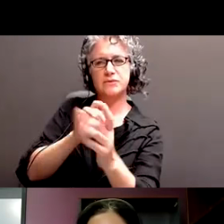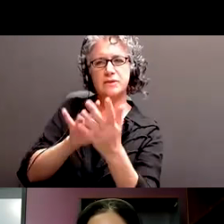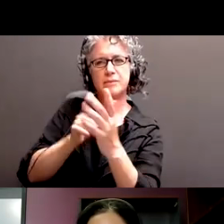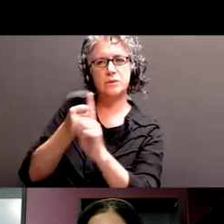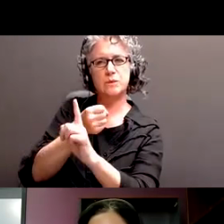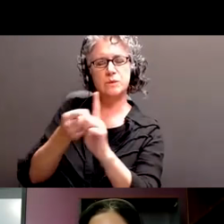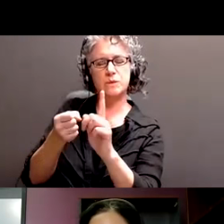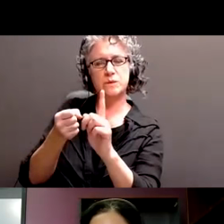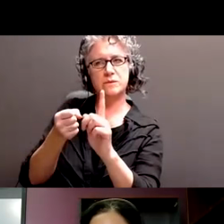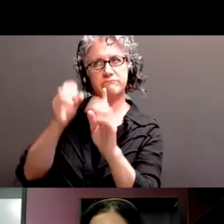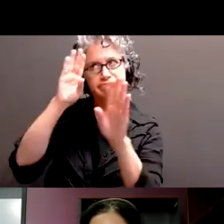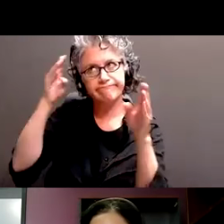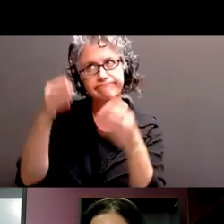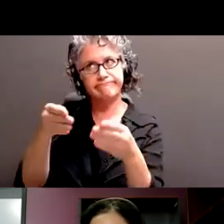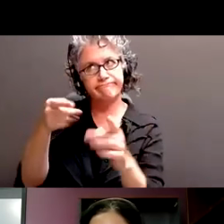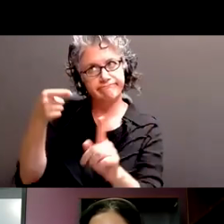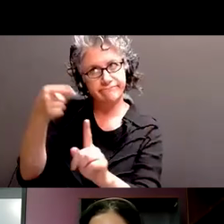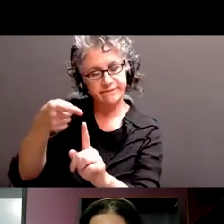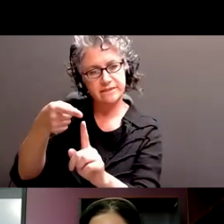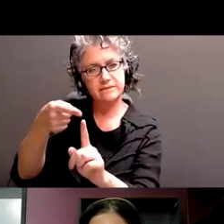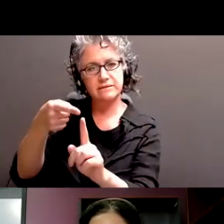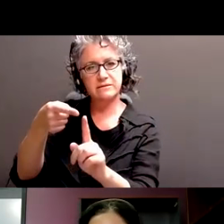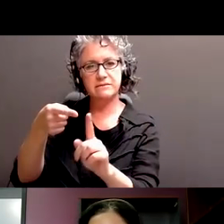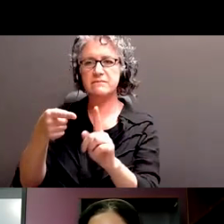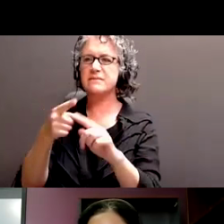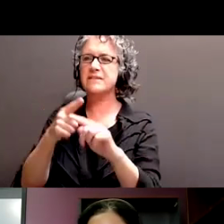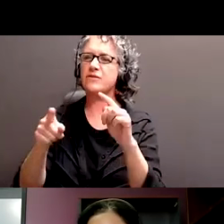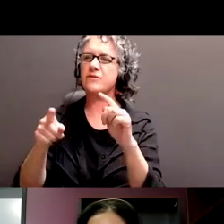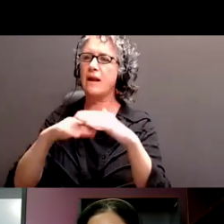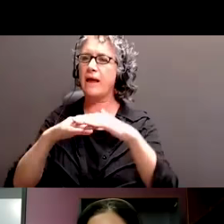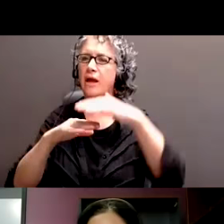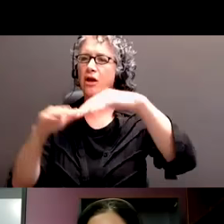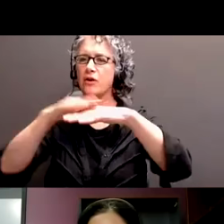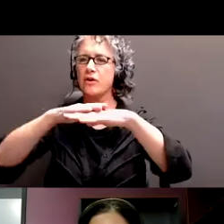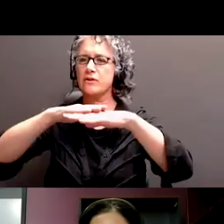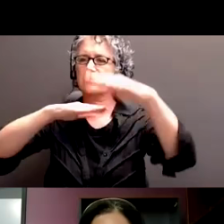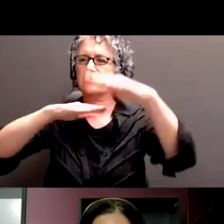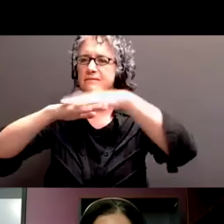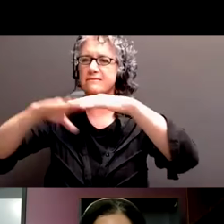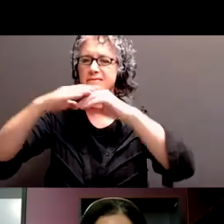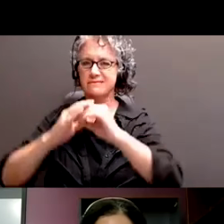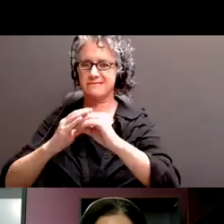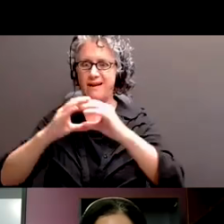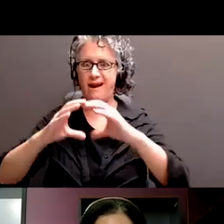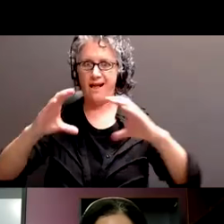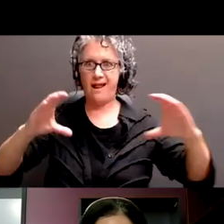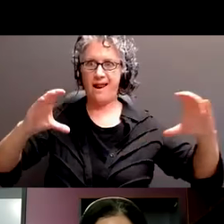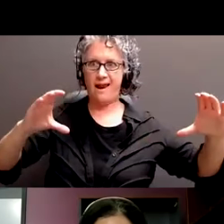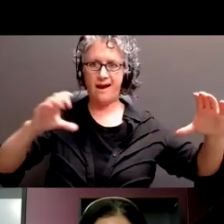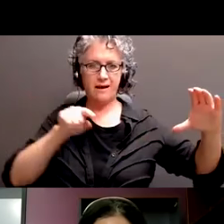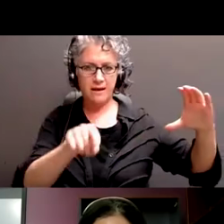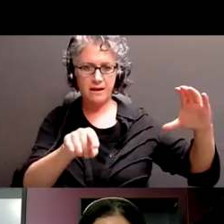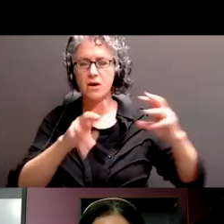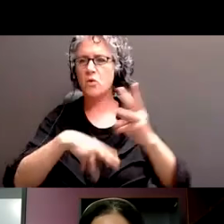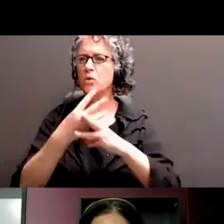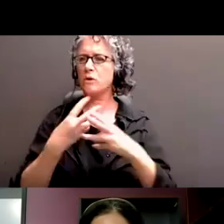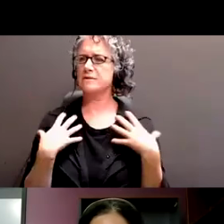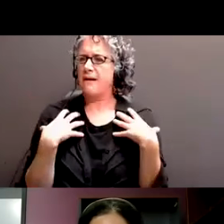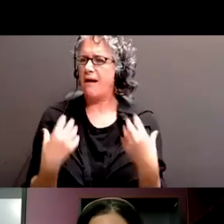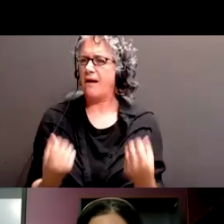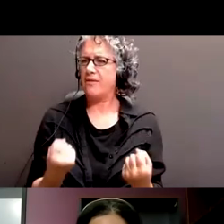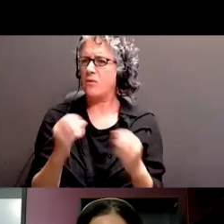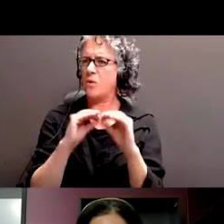on, you know, in these different layers. So we're using the World Health Organization's ecological model. So if we